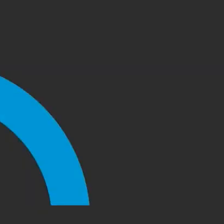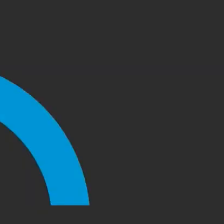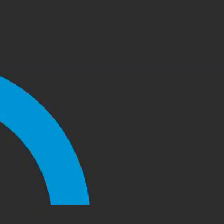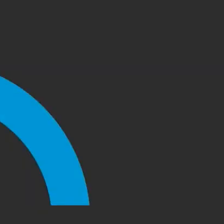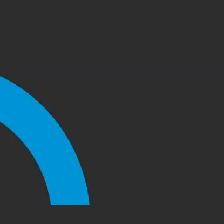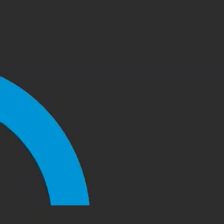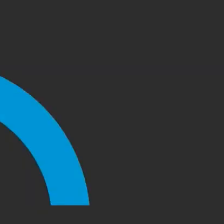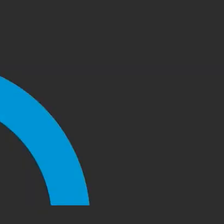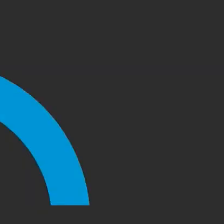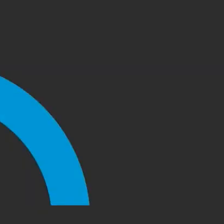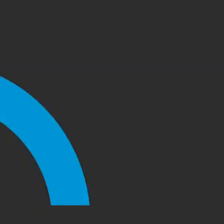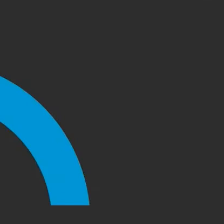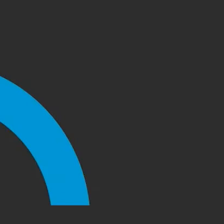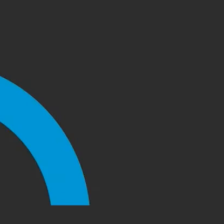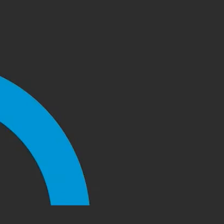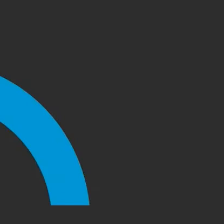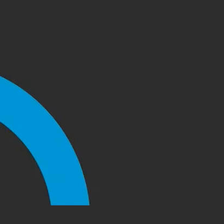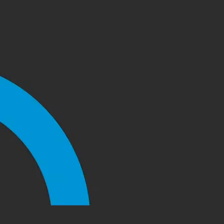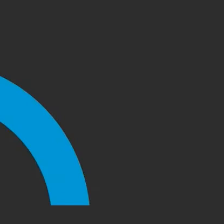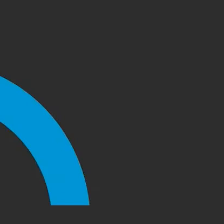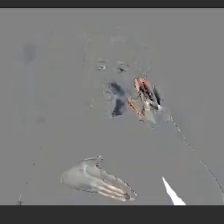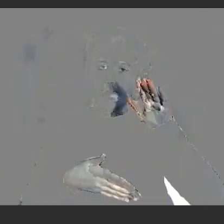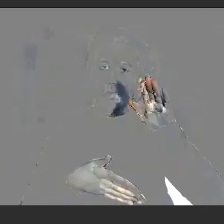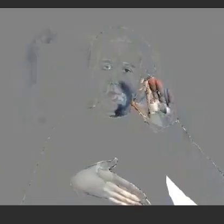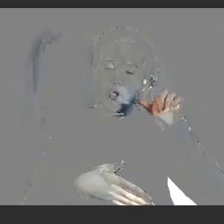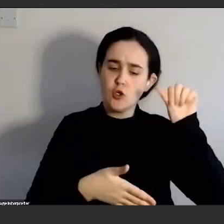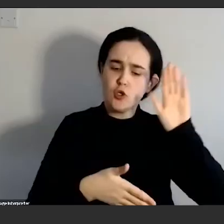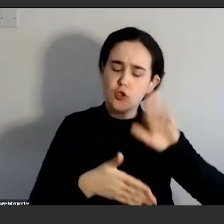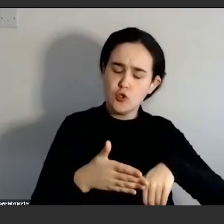that because, we're not a homogeneous